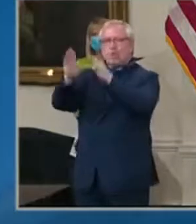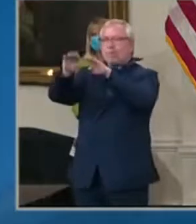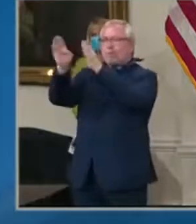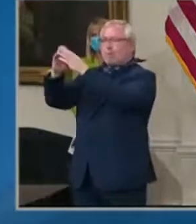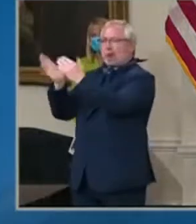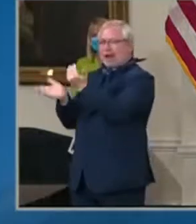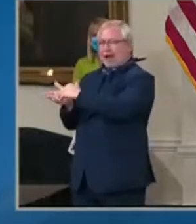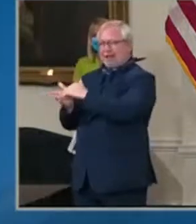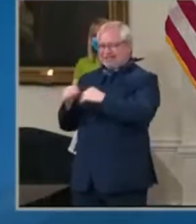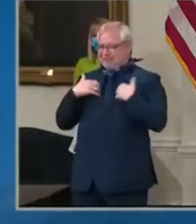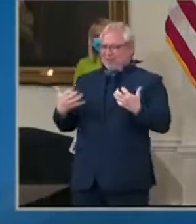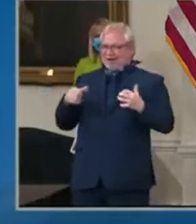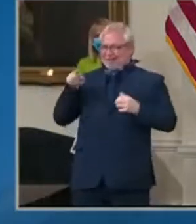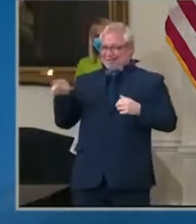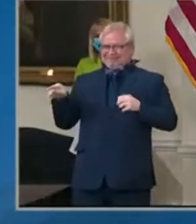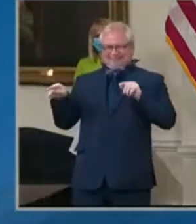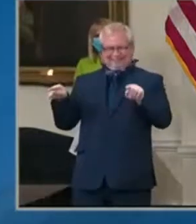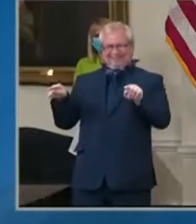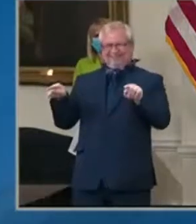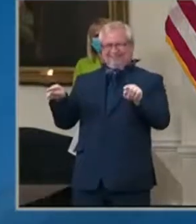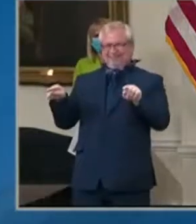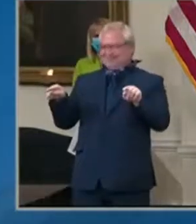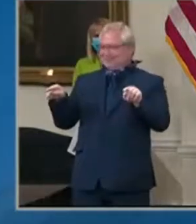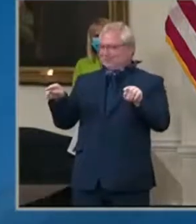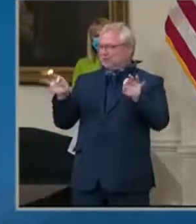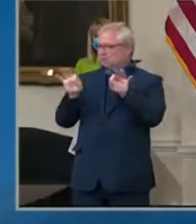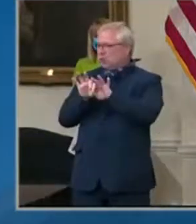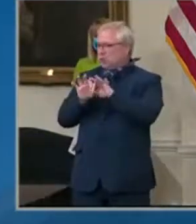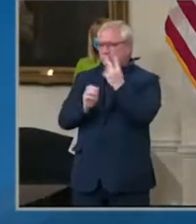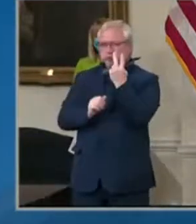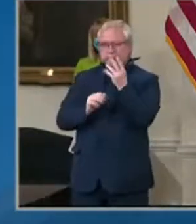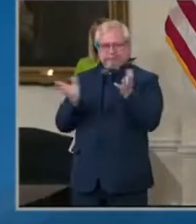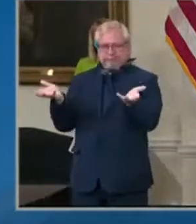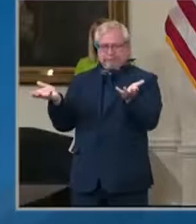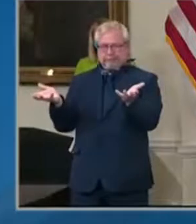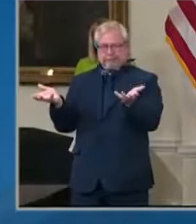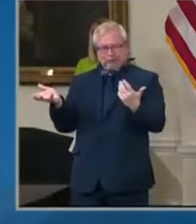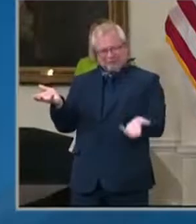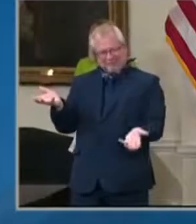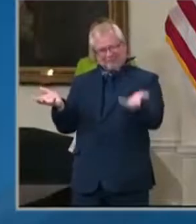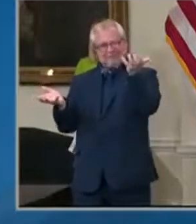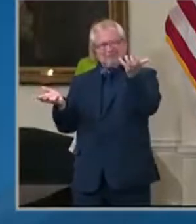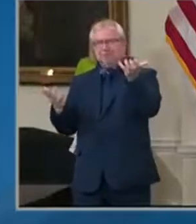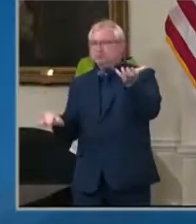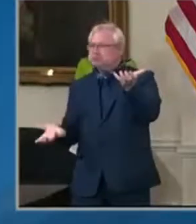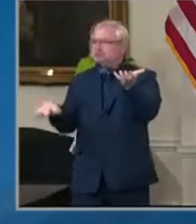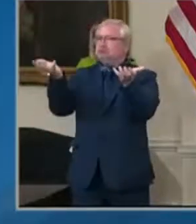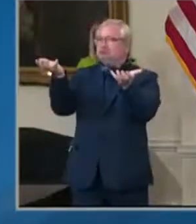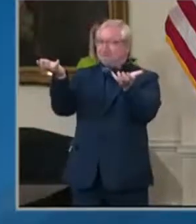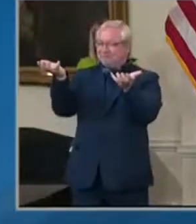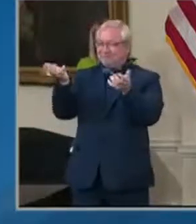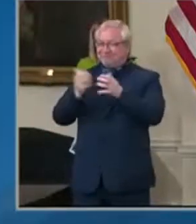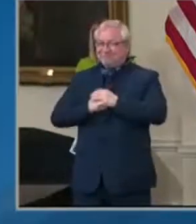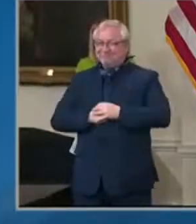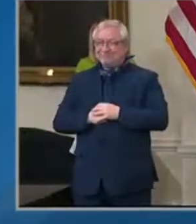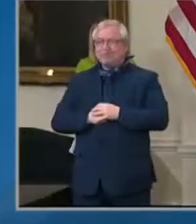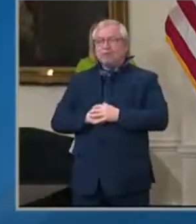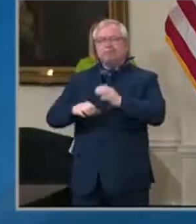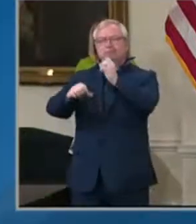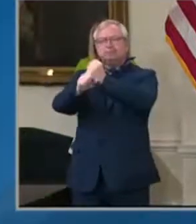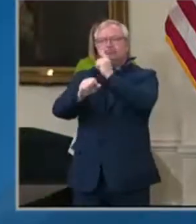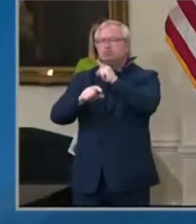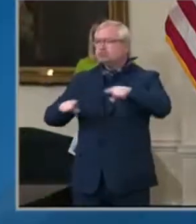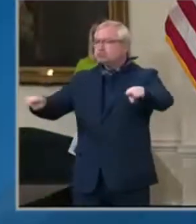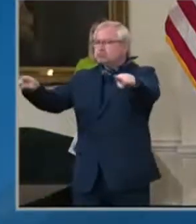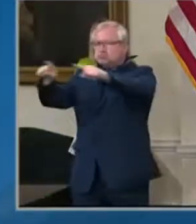reopened, and getting our economy back on track. And I want to assure you that